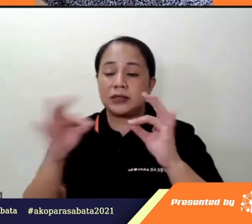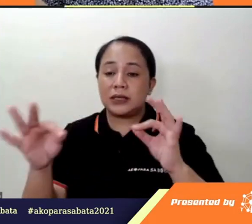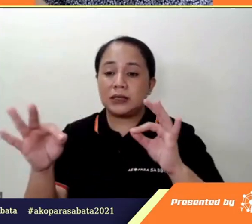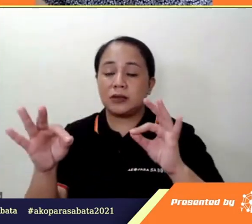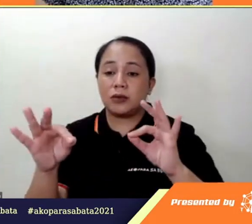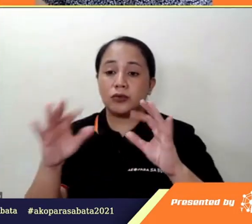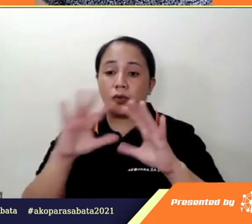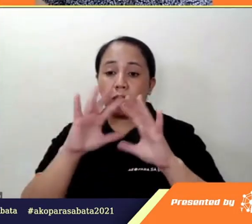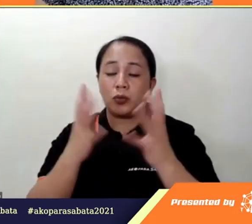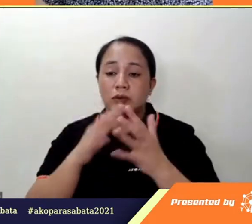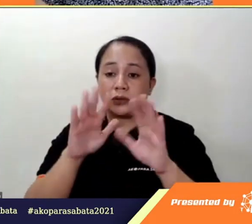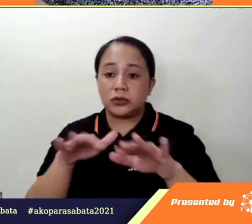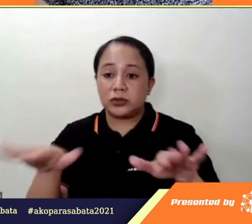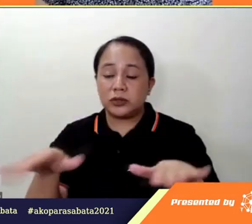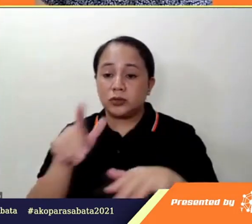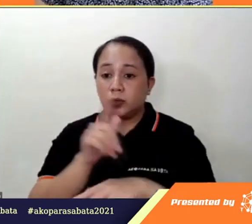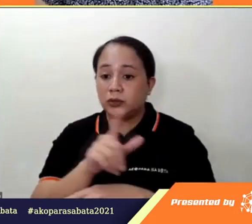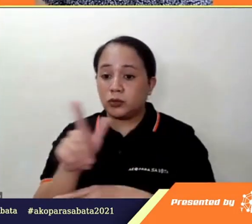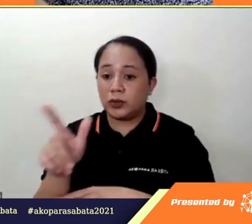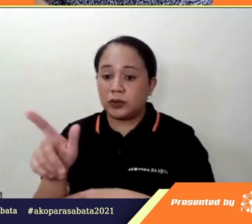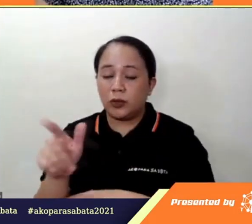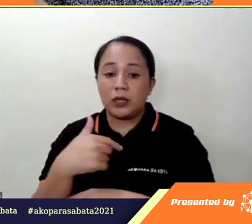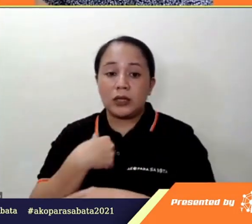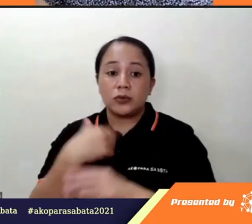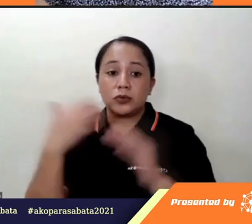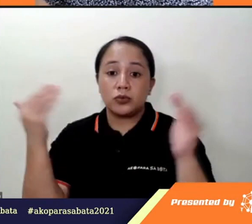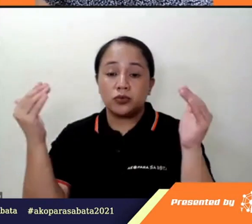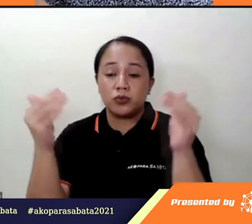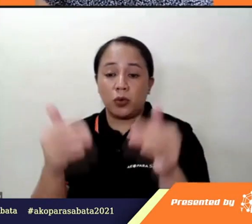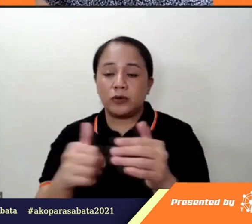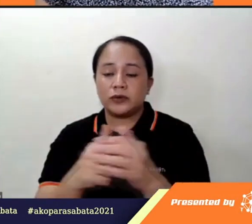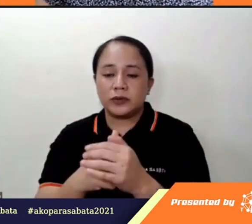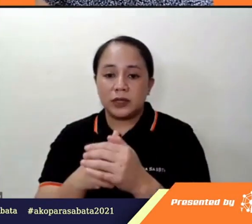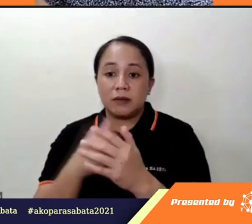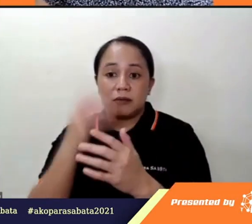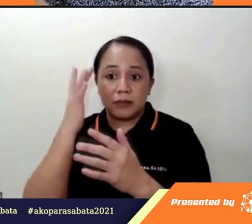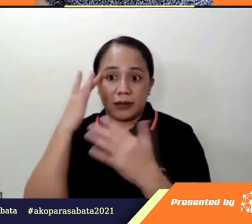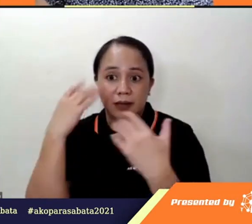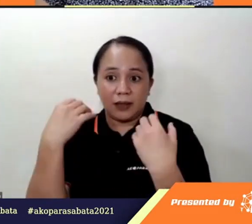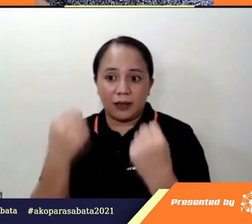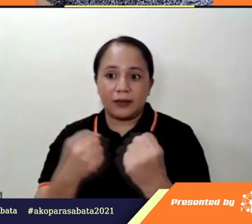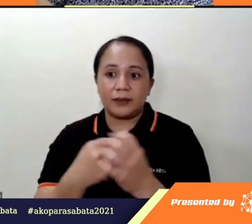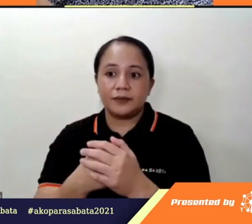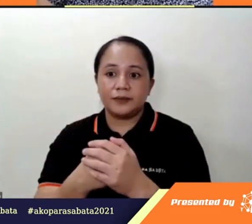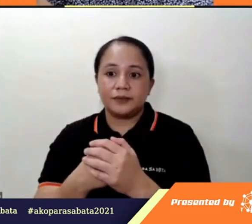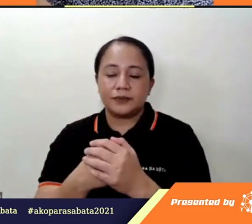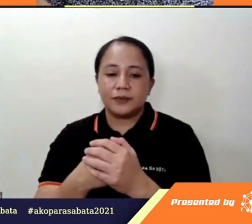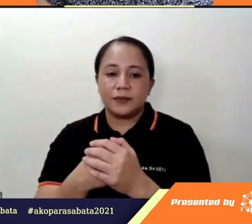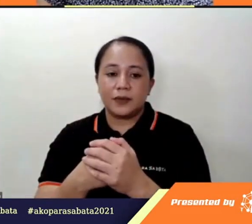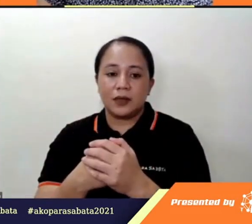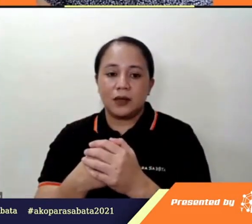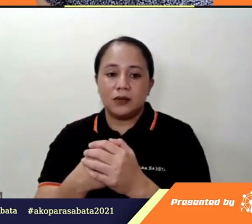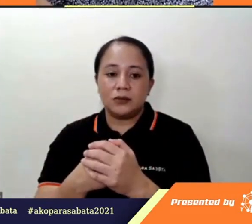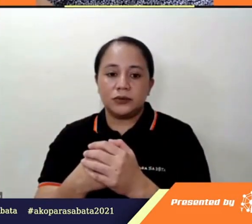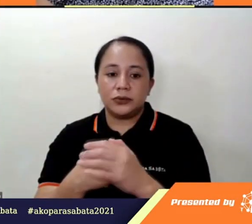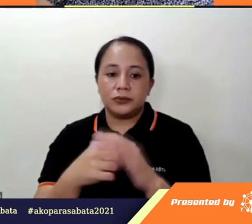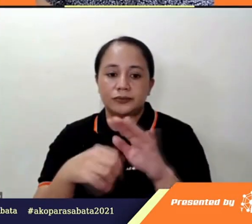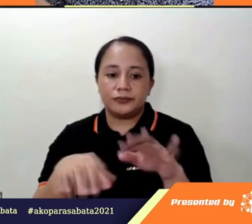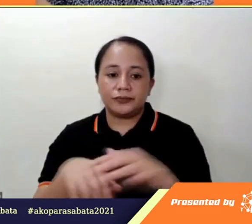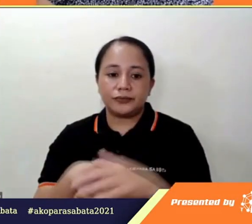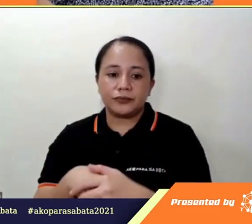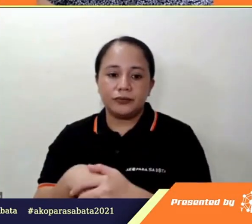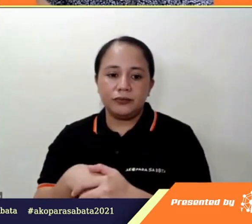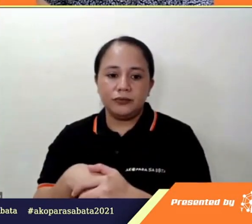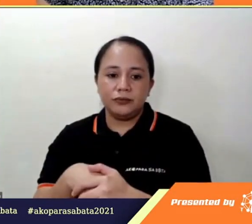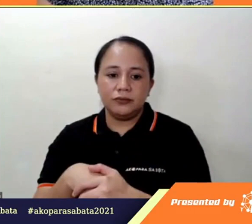Now, 2021. Yung kanyang focus is mental health of the child.